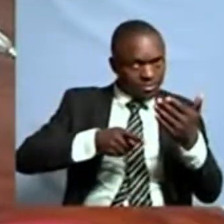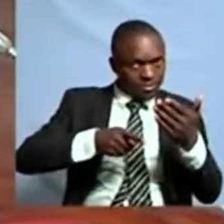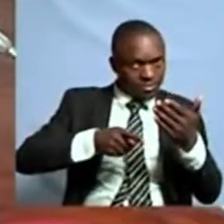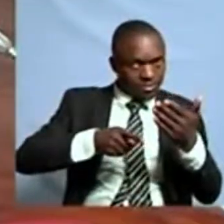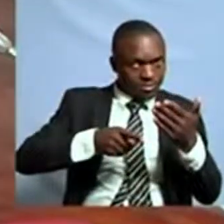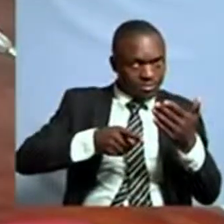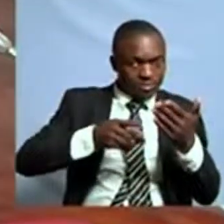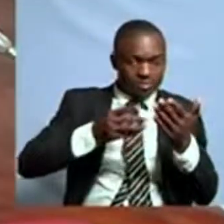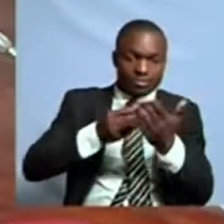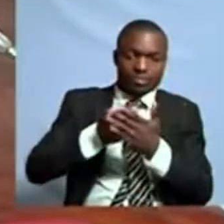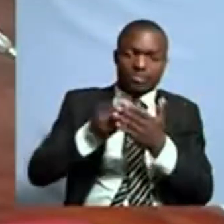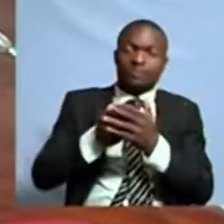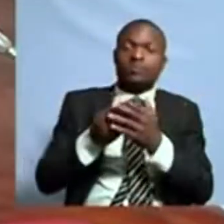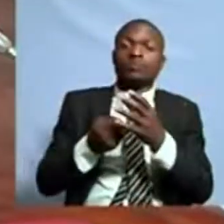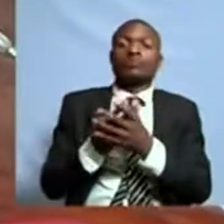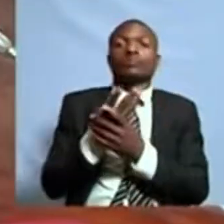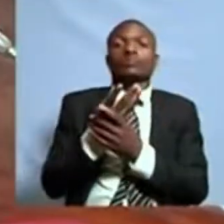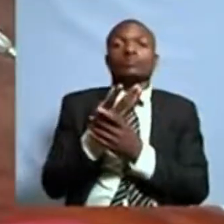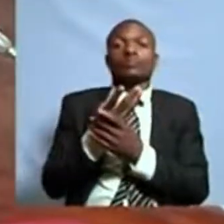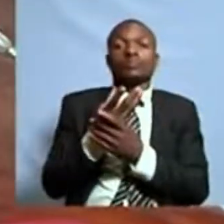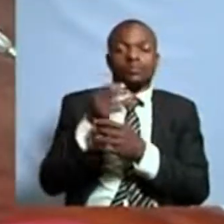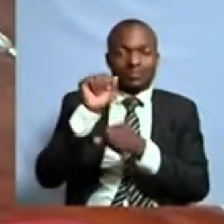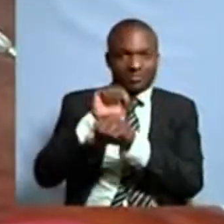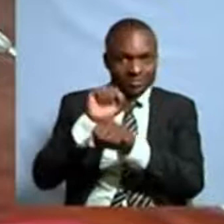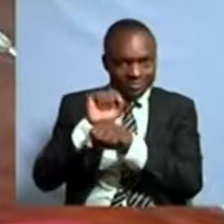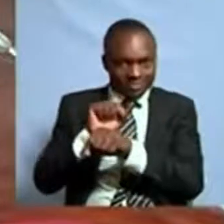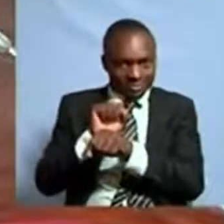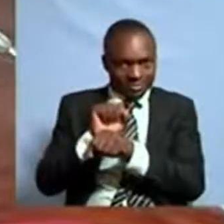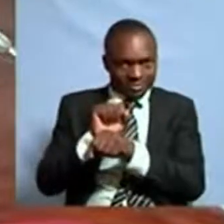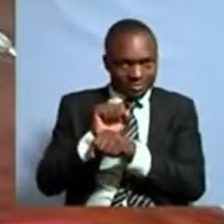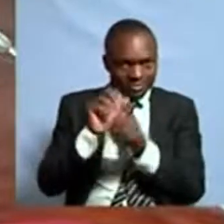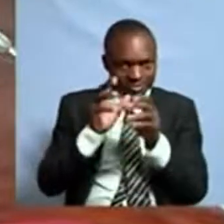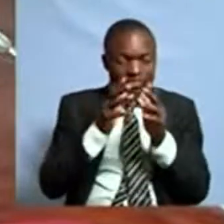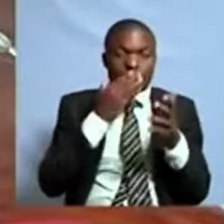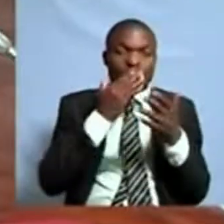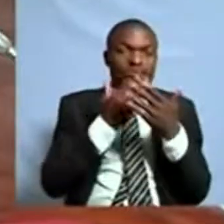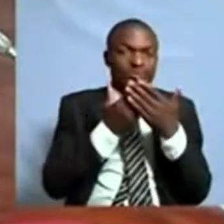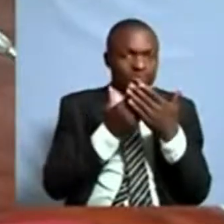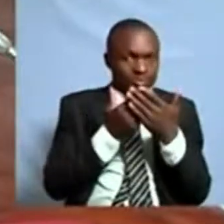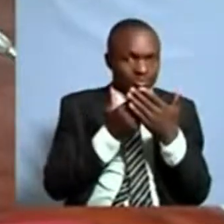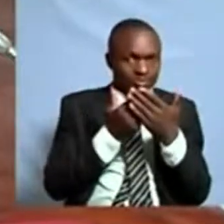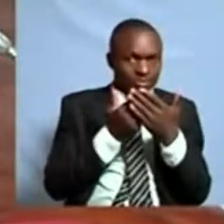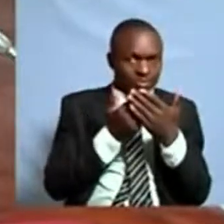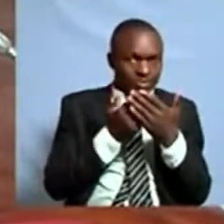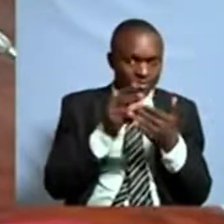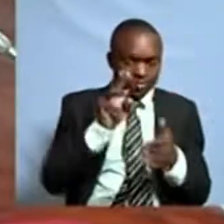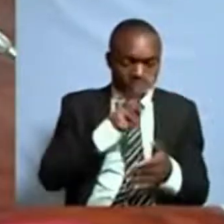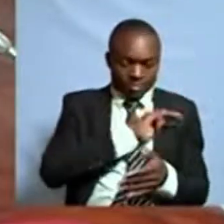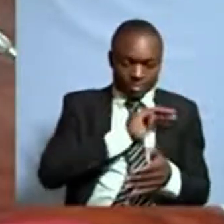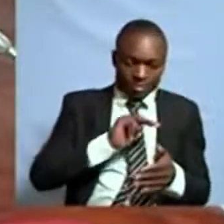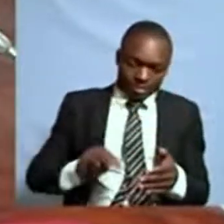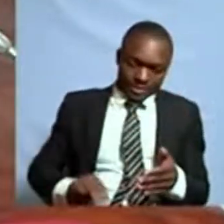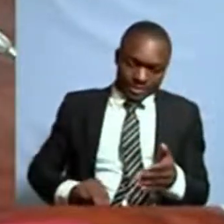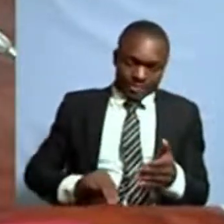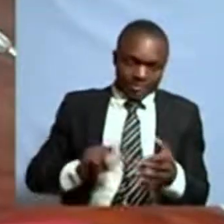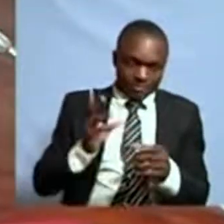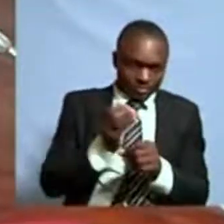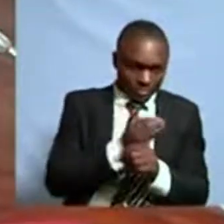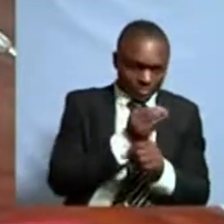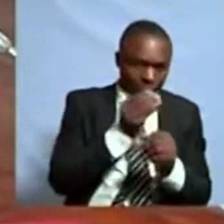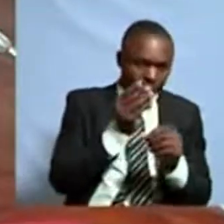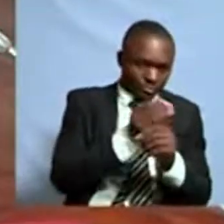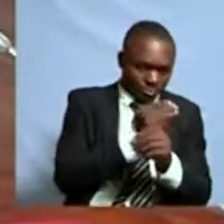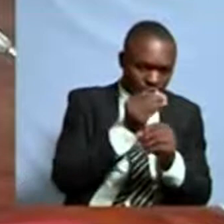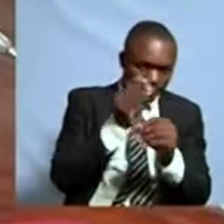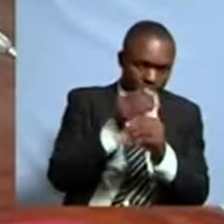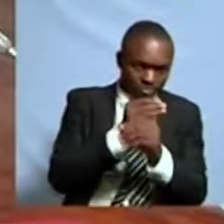fund should grow. It will work towards, to the advantage of the members that are withdrawing when the